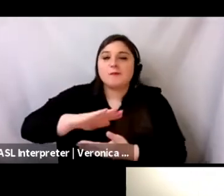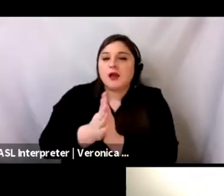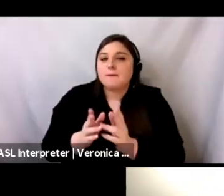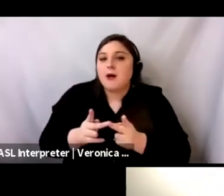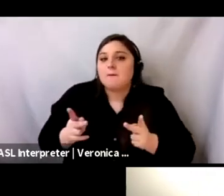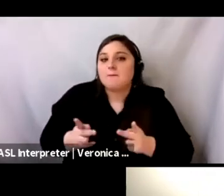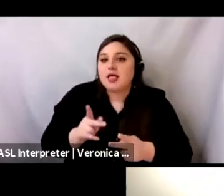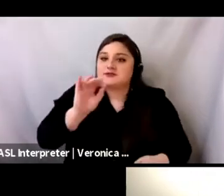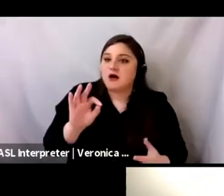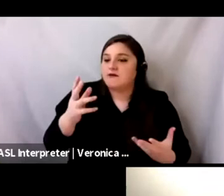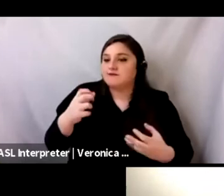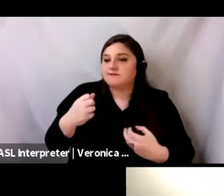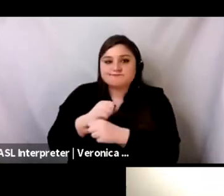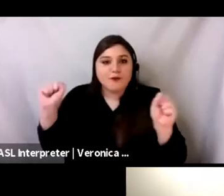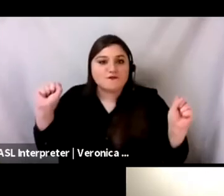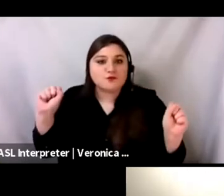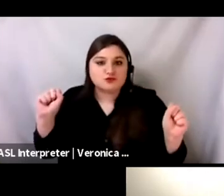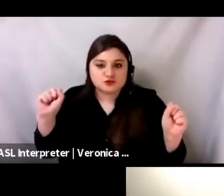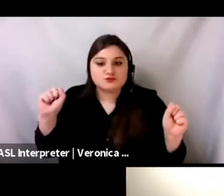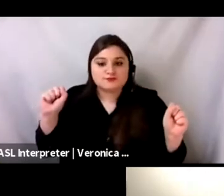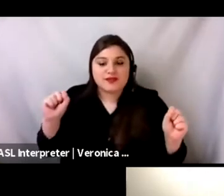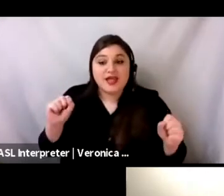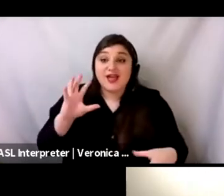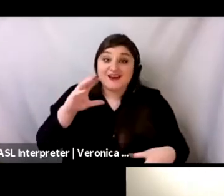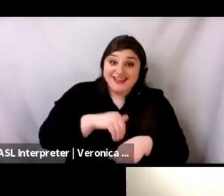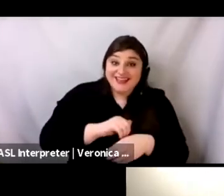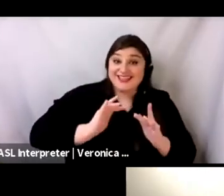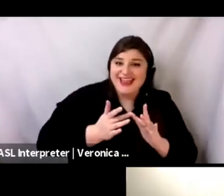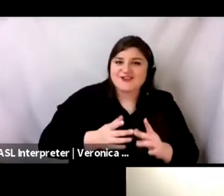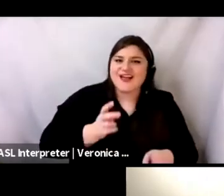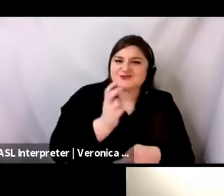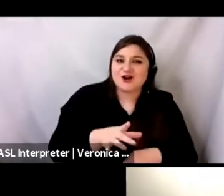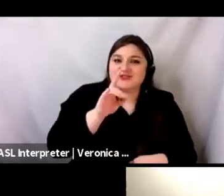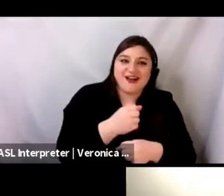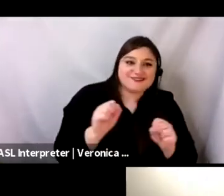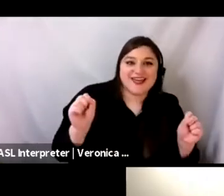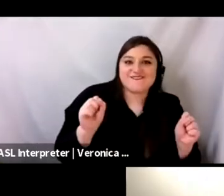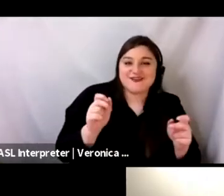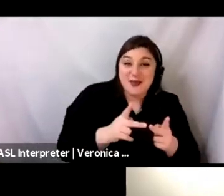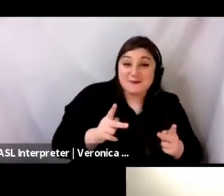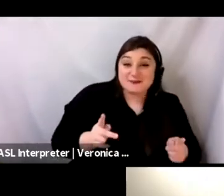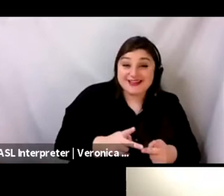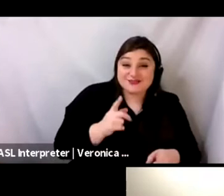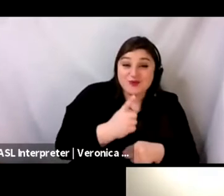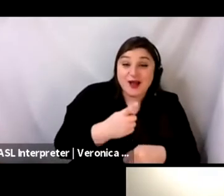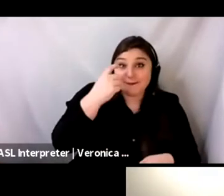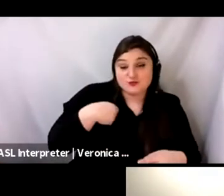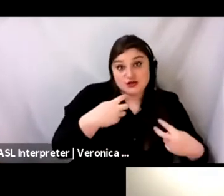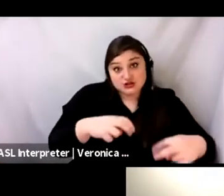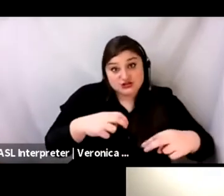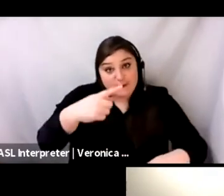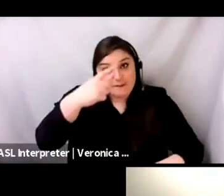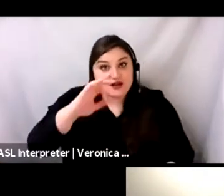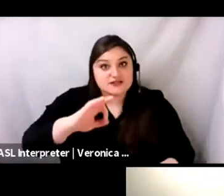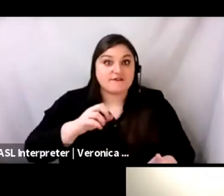idea of an internet refuge is really important nowadays, not only due to the impact of the pandemic, but also it's important